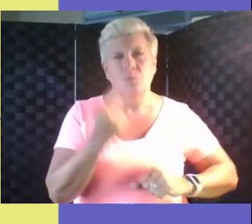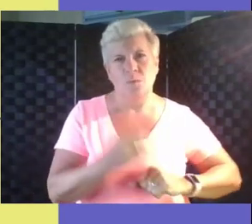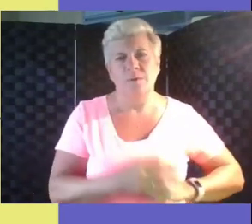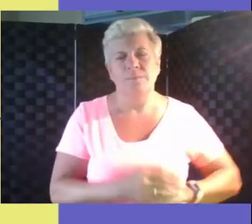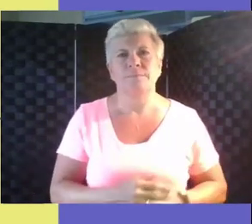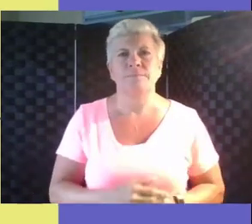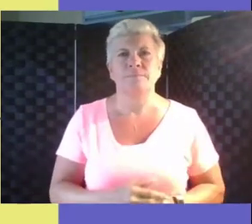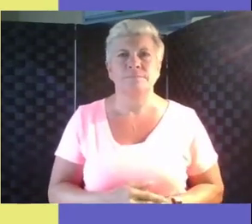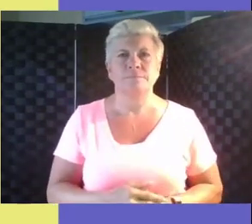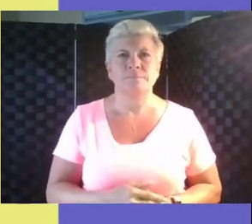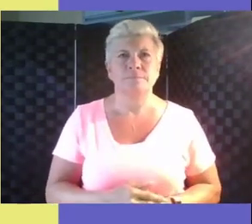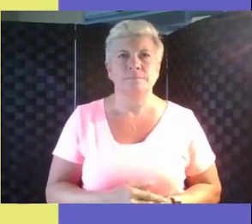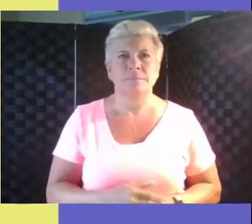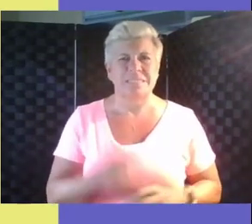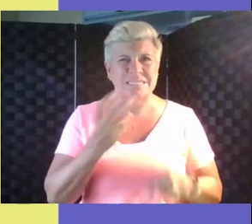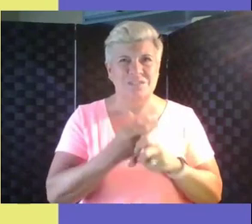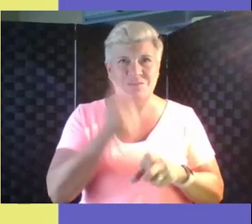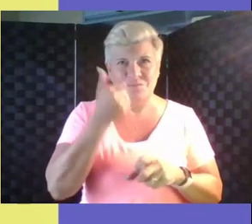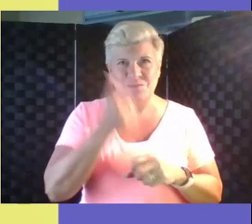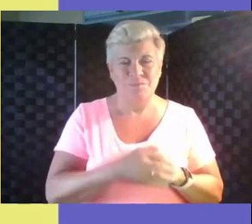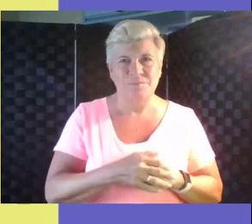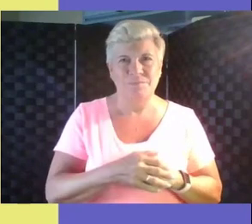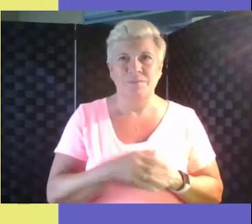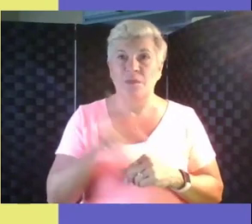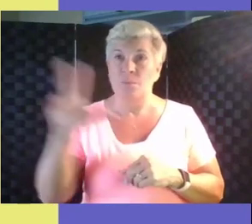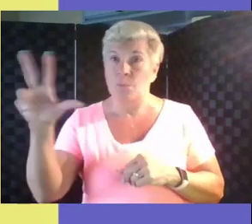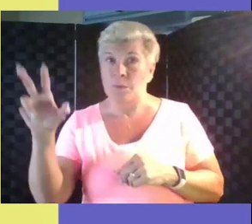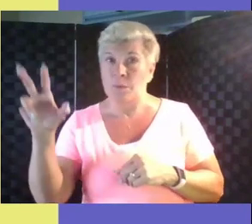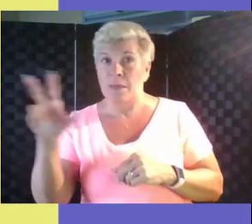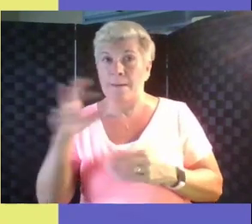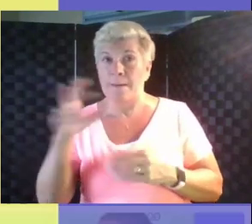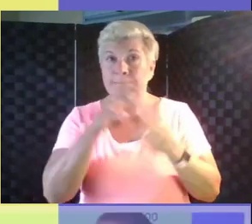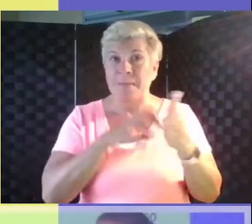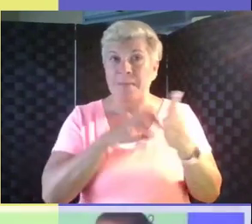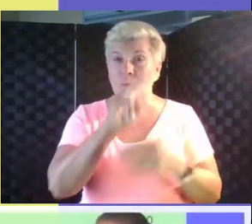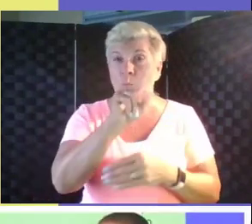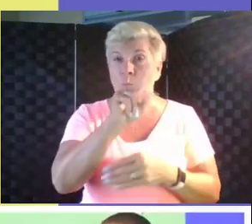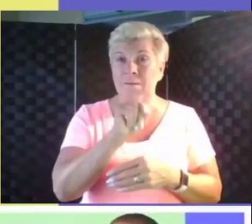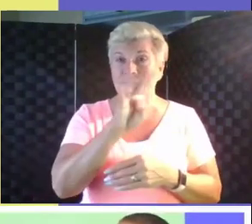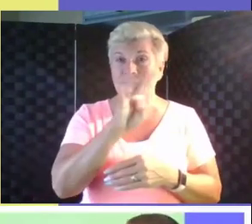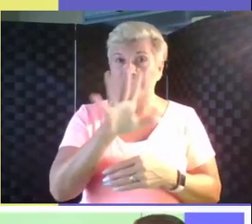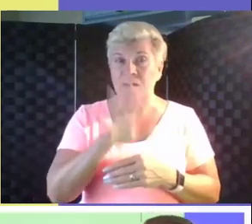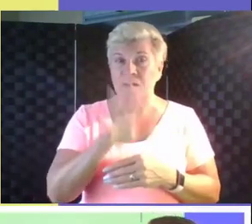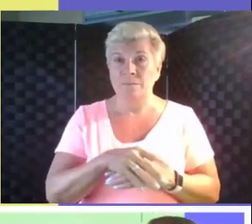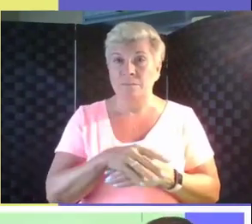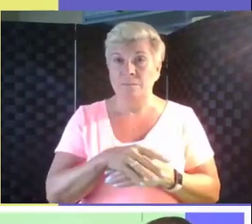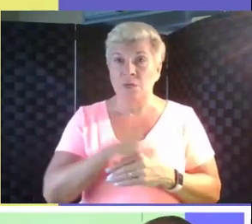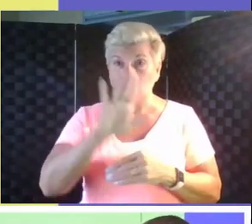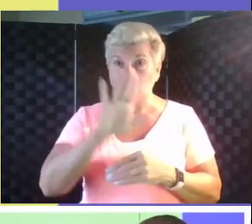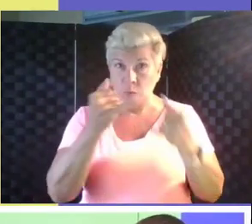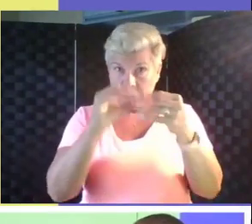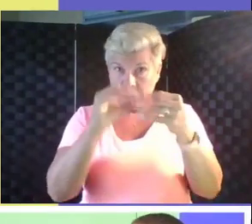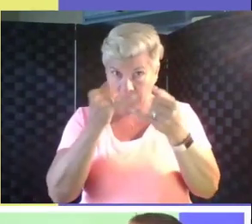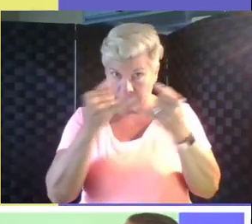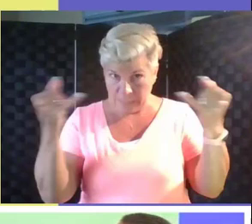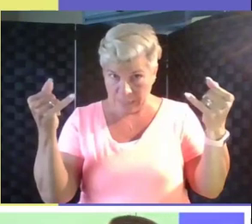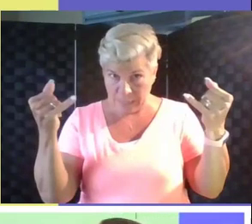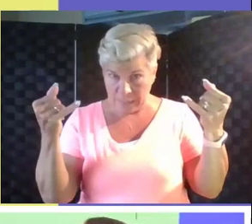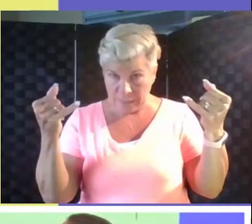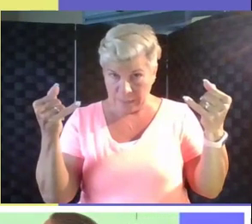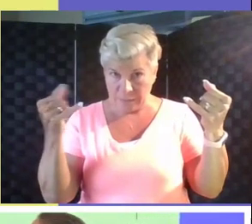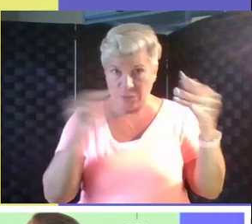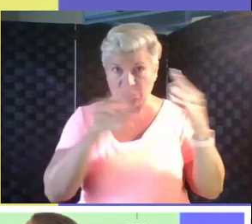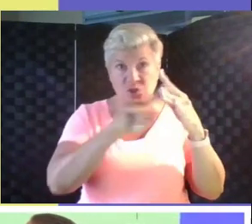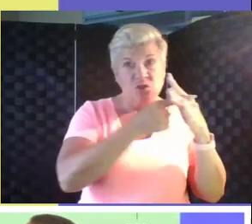one. Let's get a little tougher here. 300 minus 145. On that number line, we're